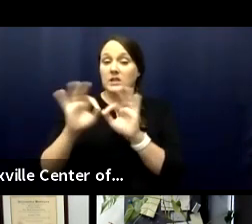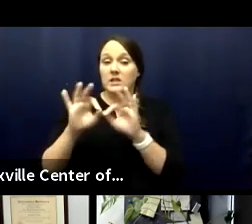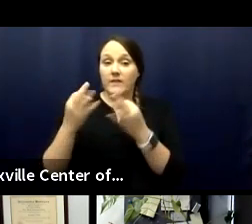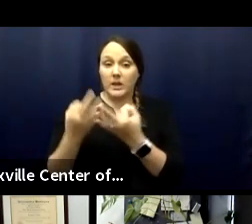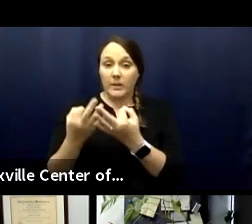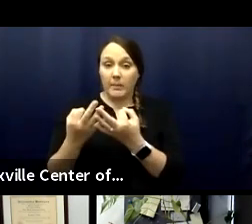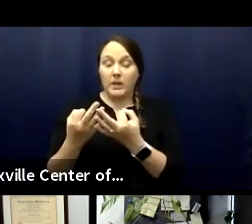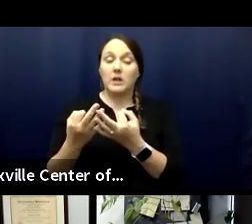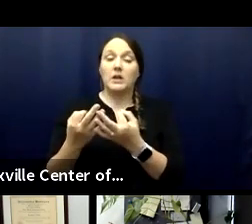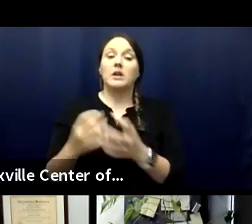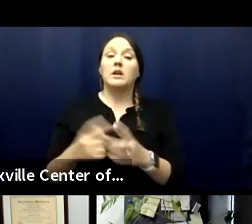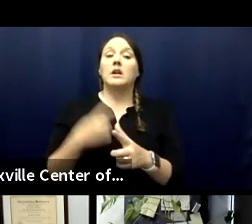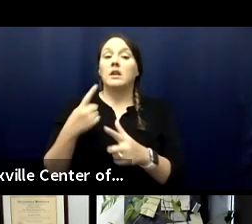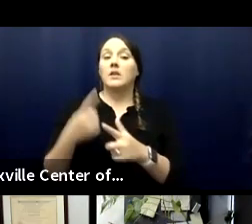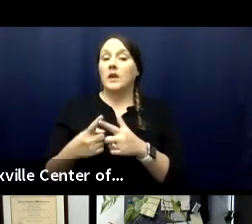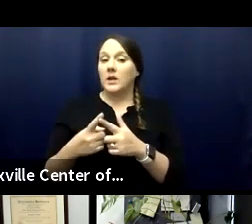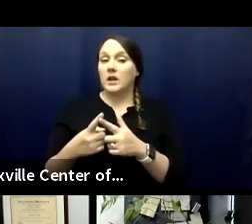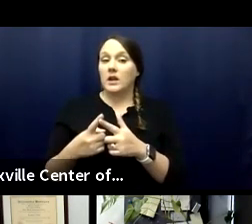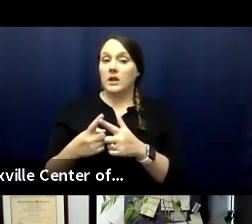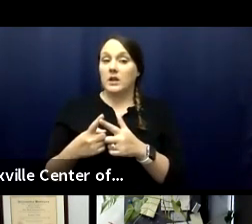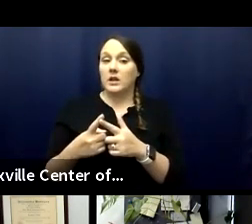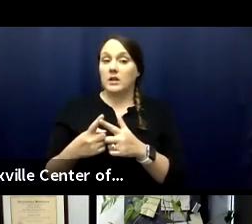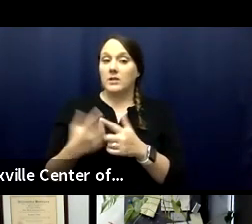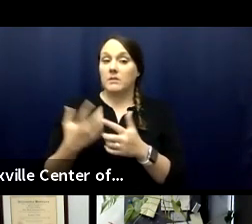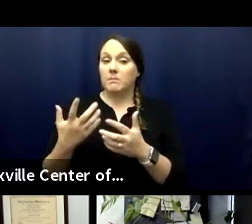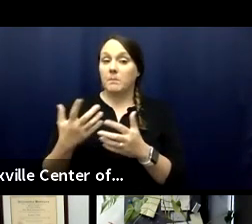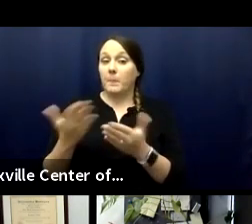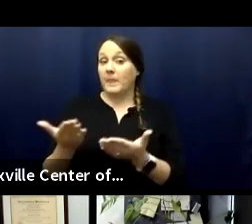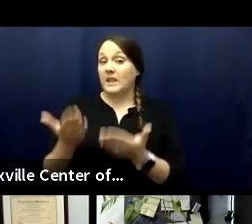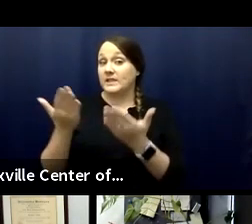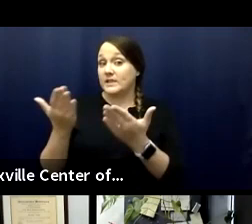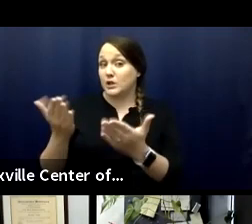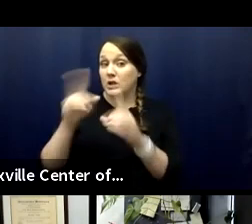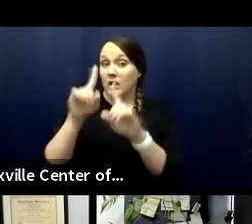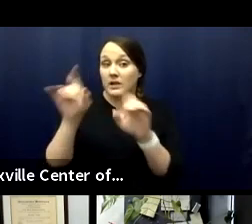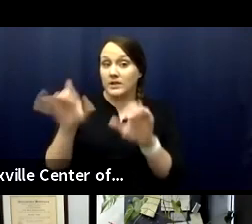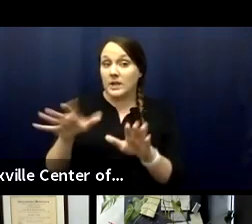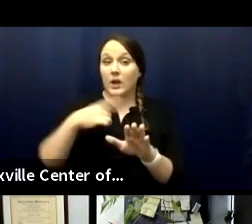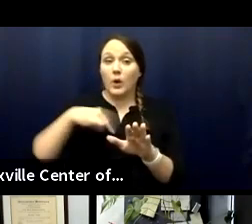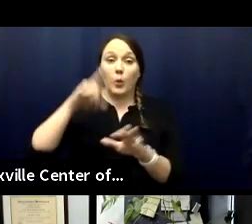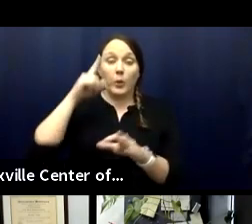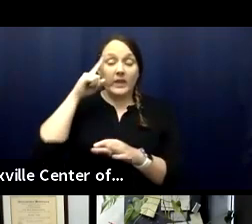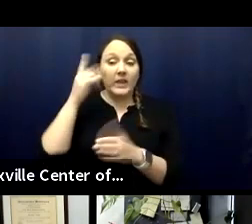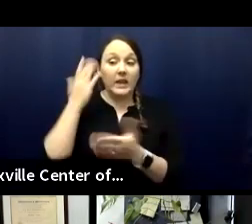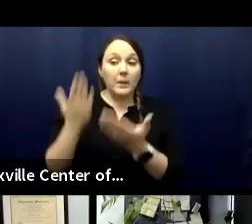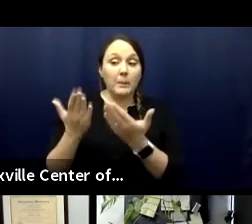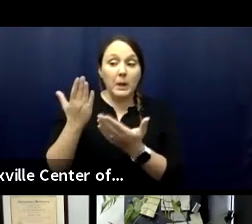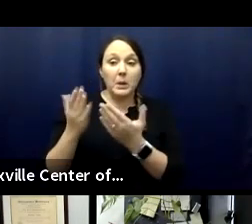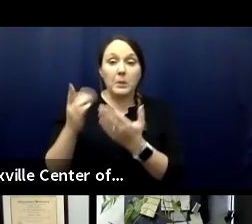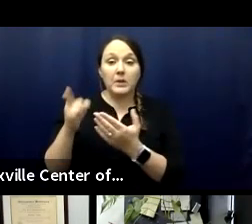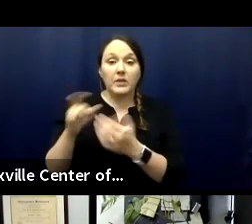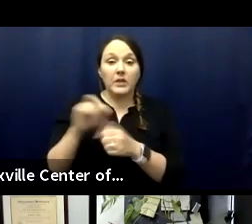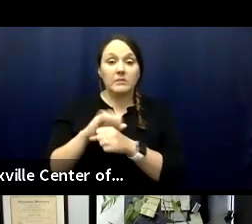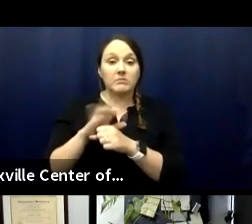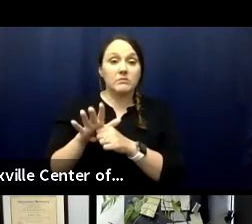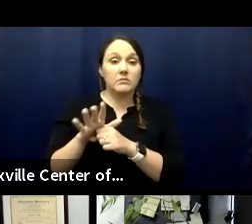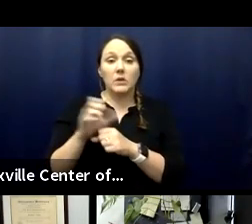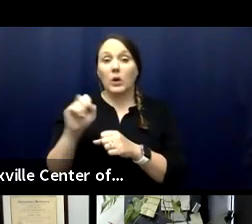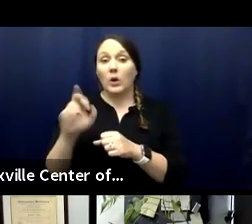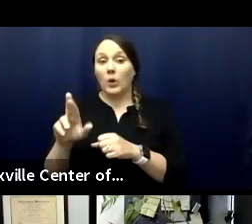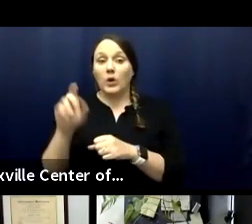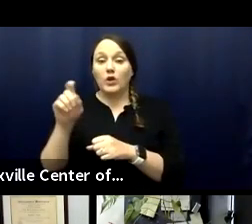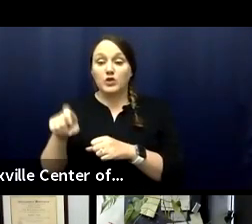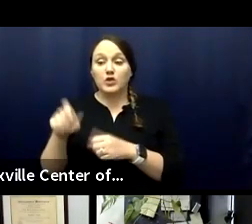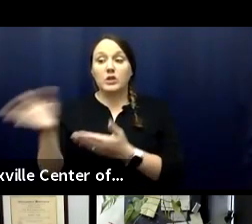Yes. Then is it just suggested, like we think perhaps this might be, or we definitely should